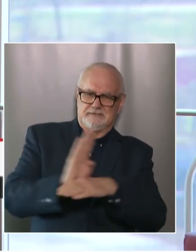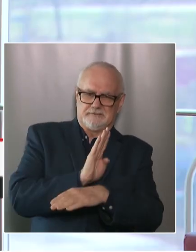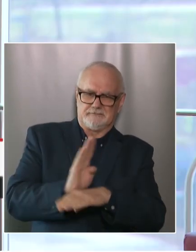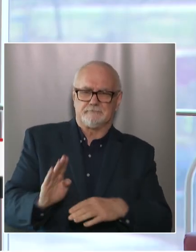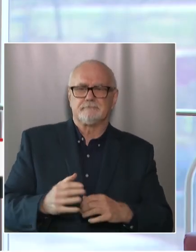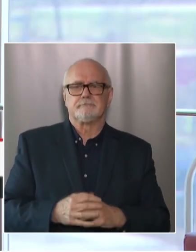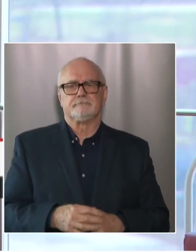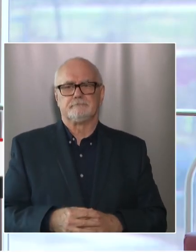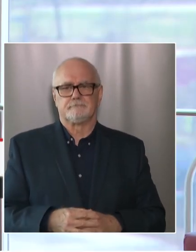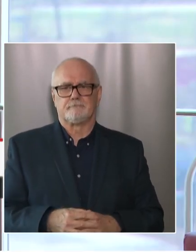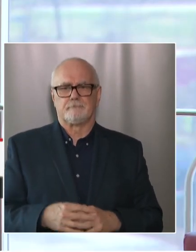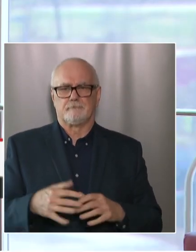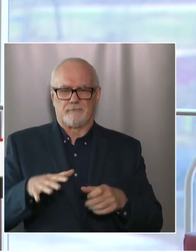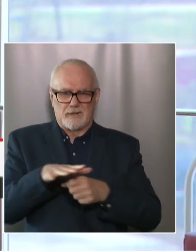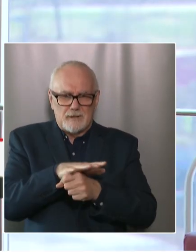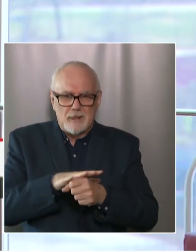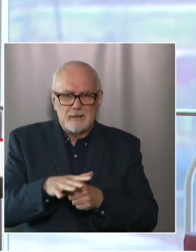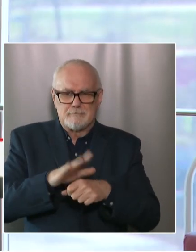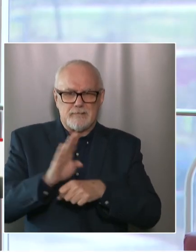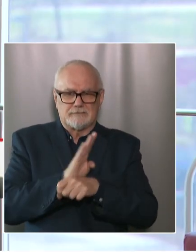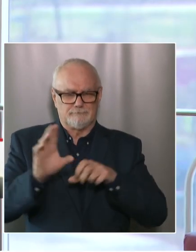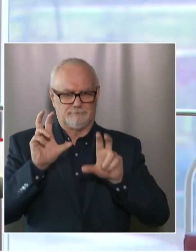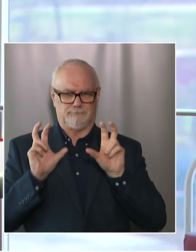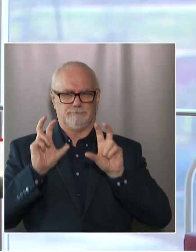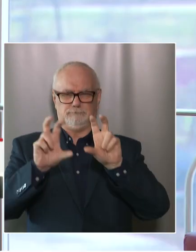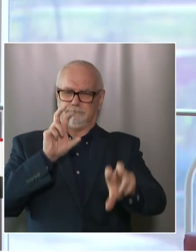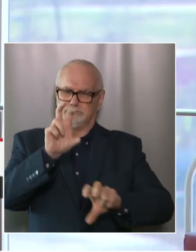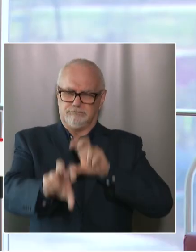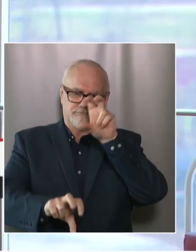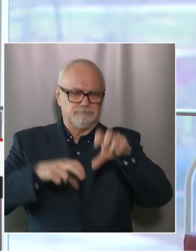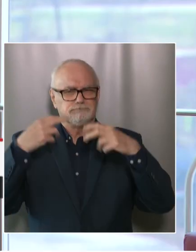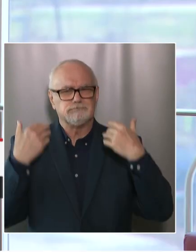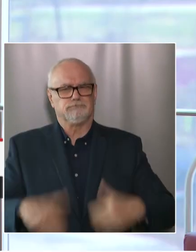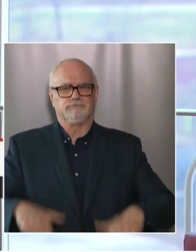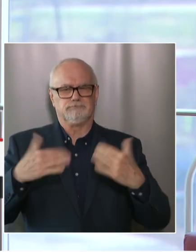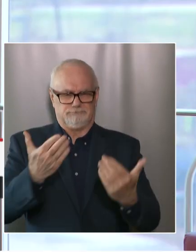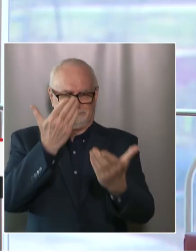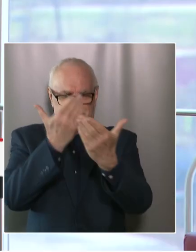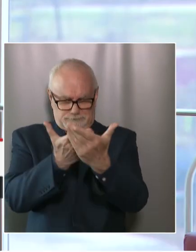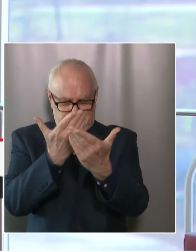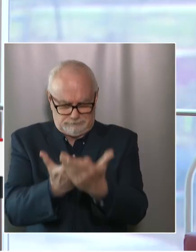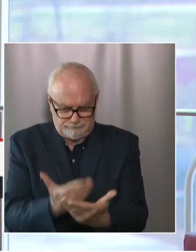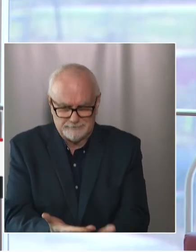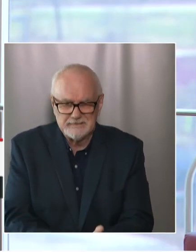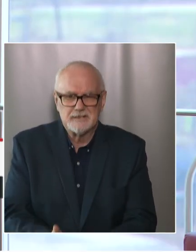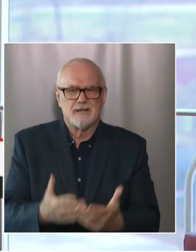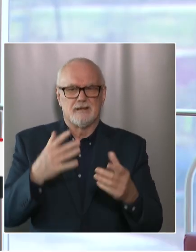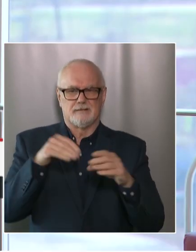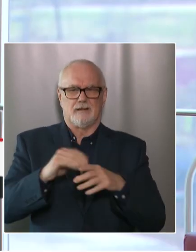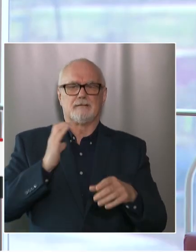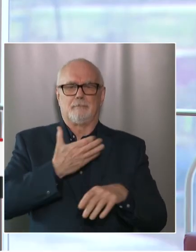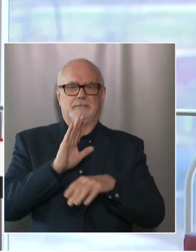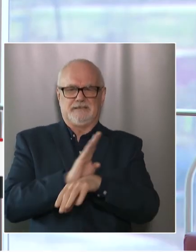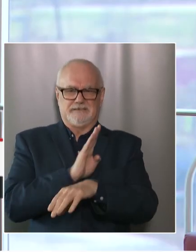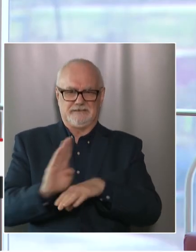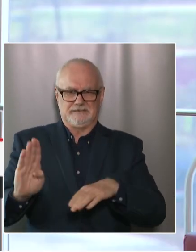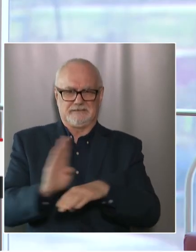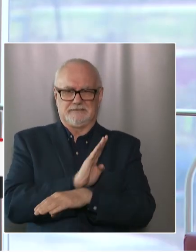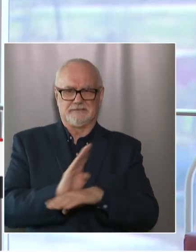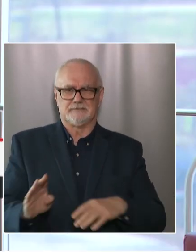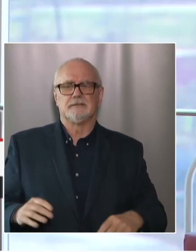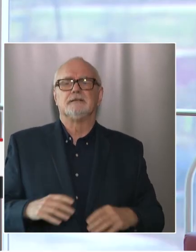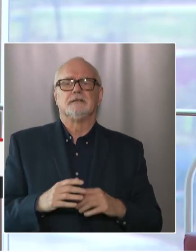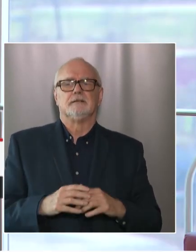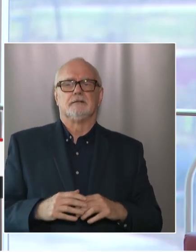Mayor Bowser invested more in Ward 8 than any other mayor to date, with over $1 billion in St. Elizabeth's and a